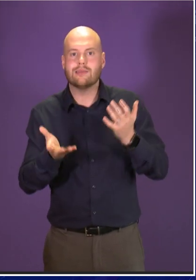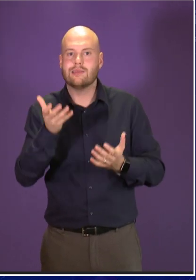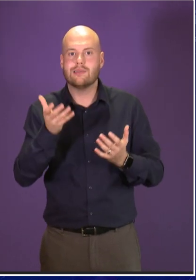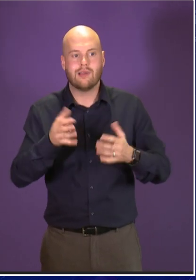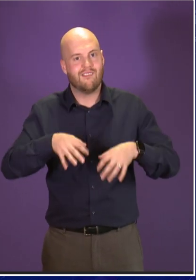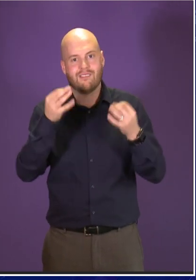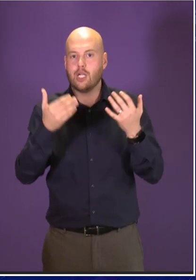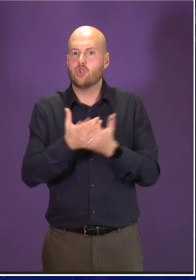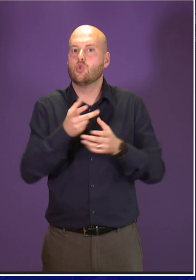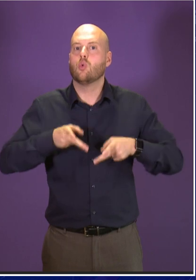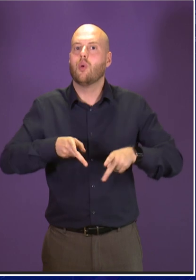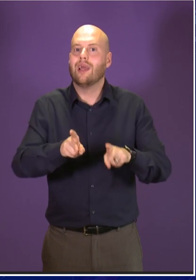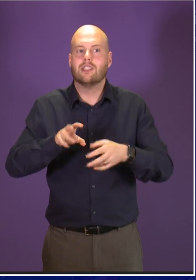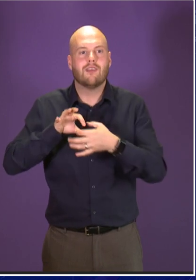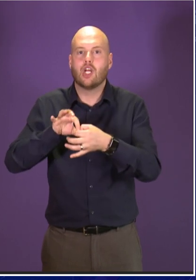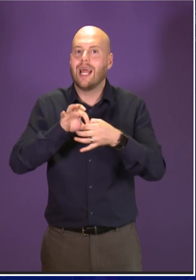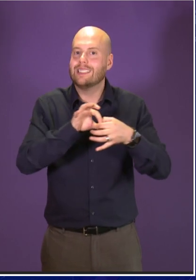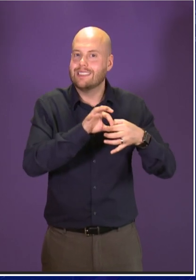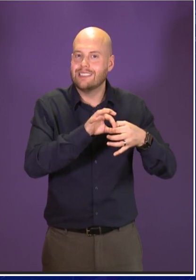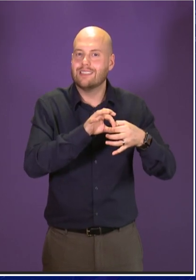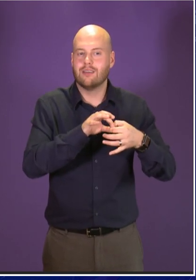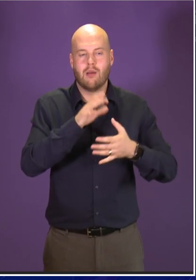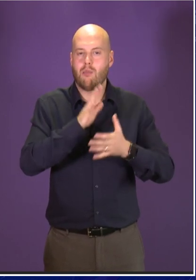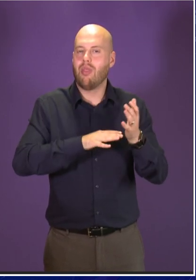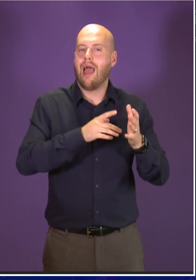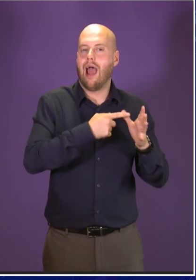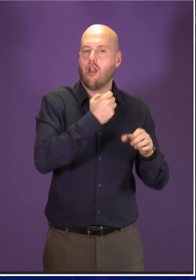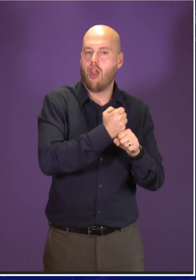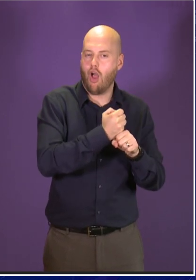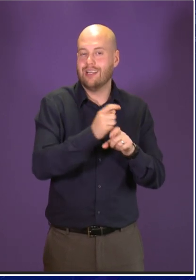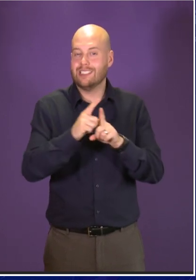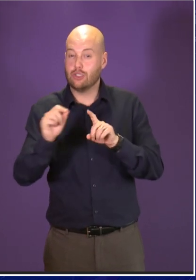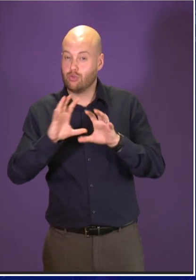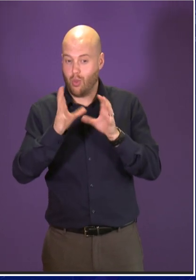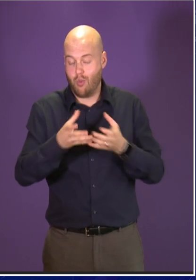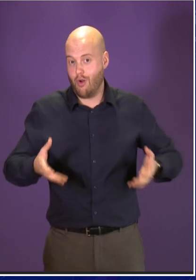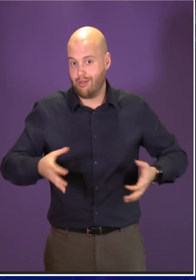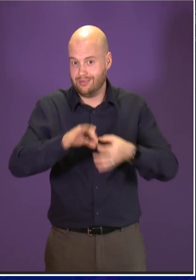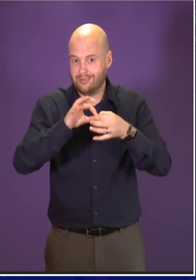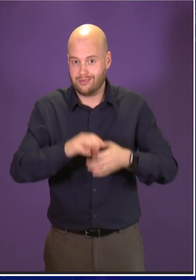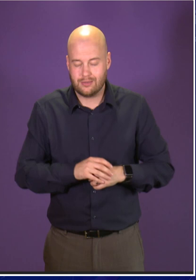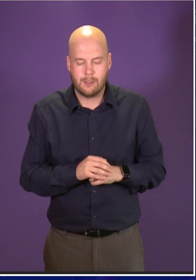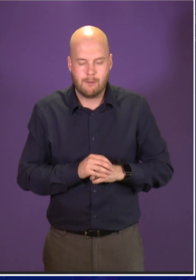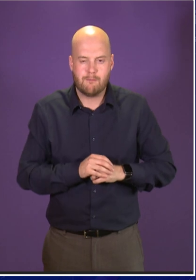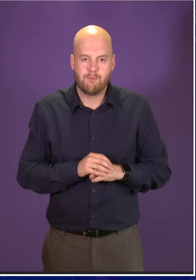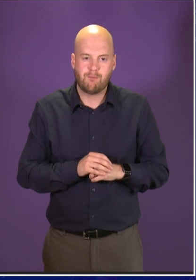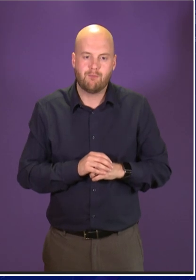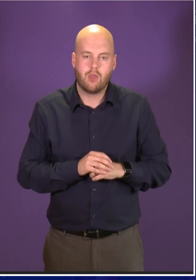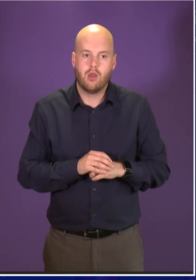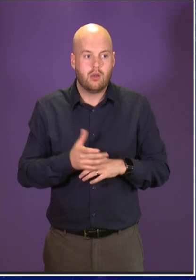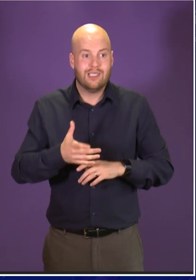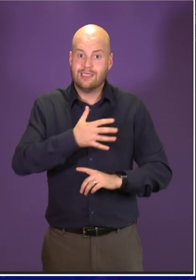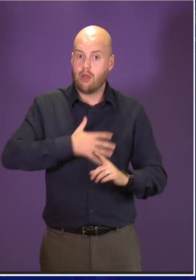new ways of connecting the analog and the digital worlds. The territory within a specific physical